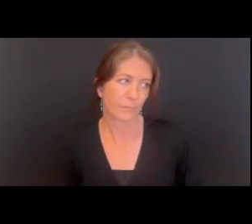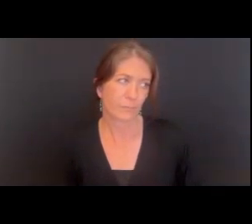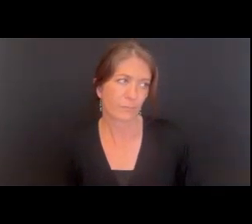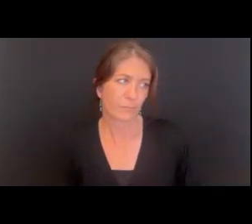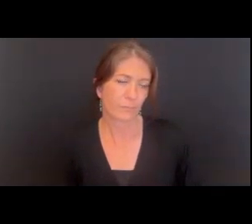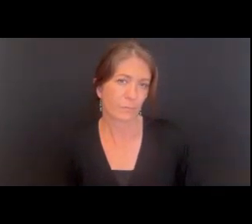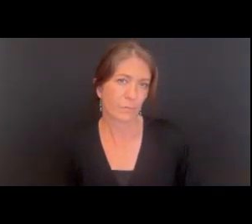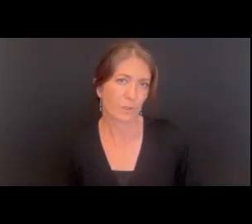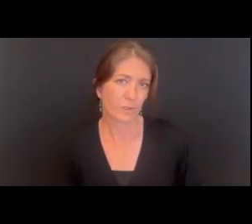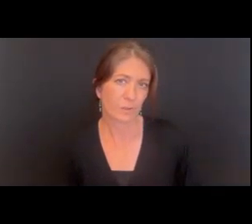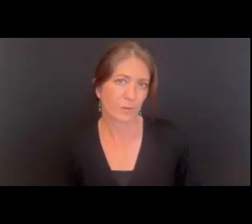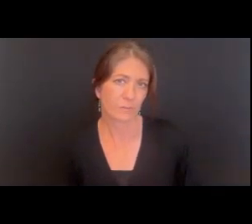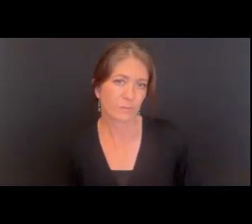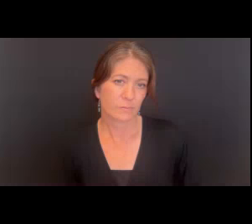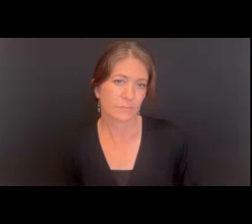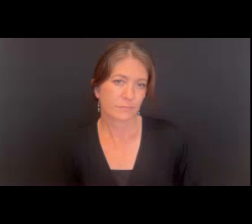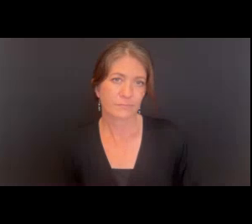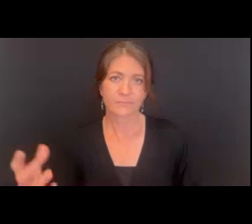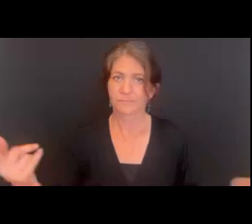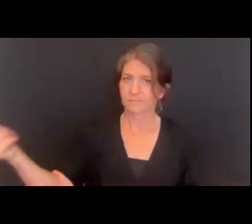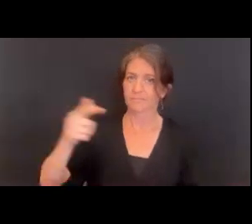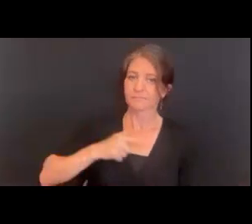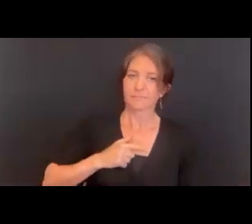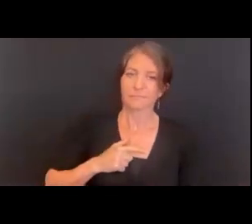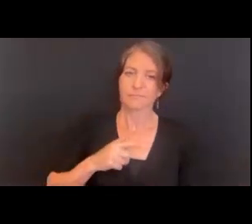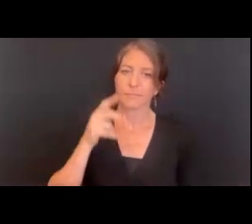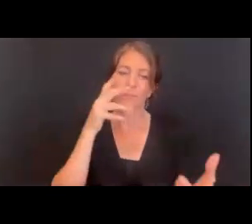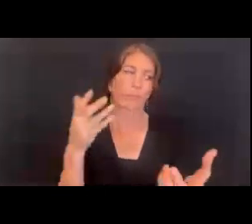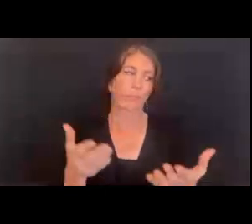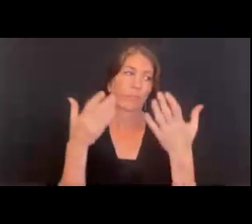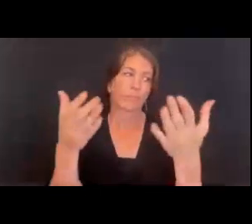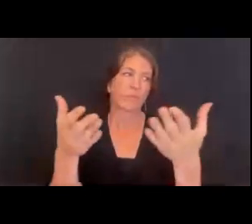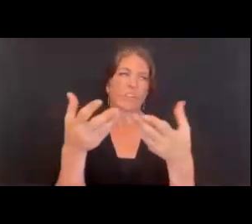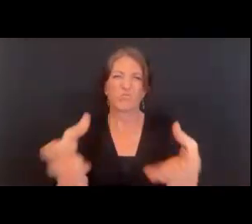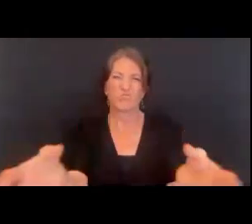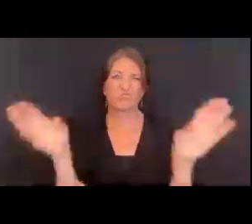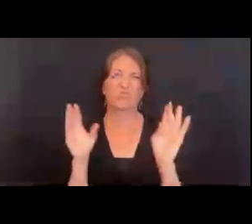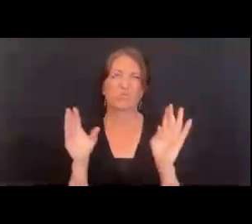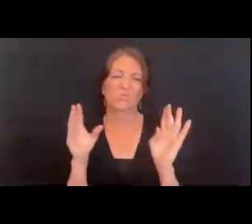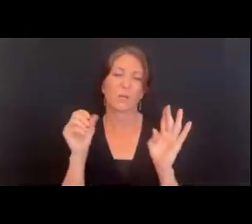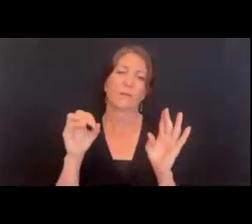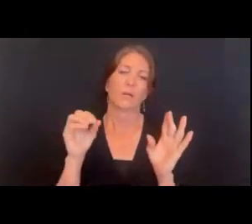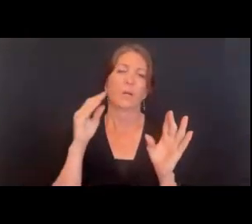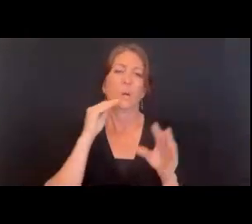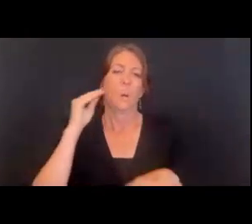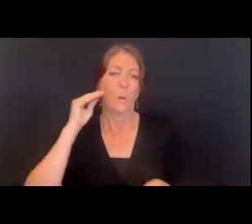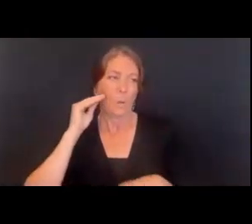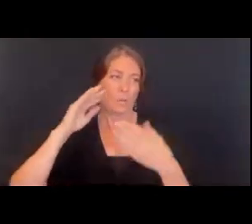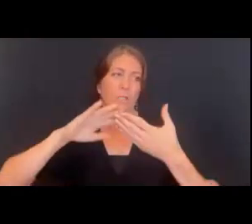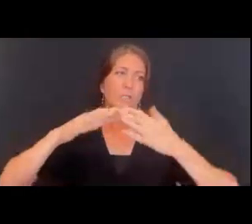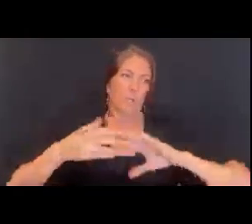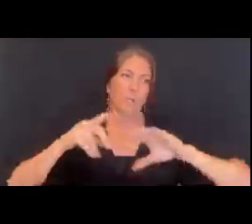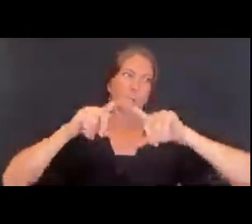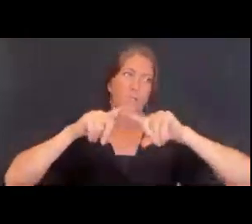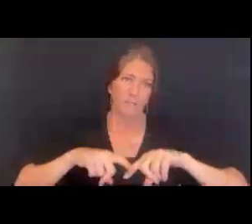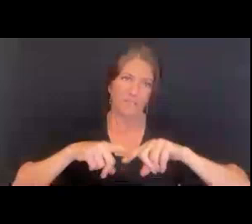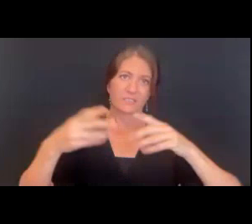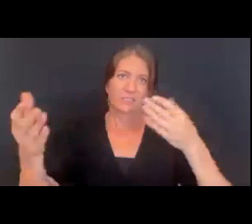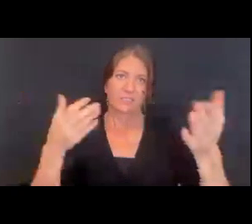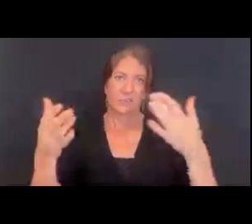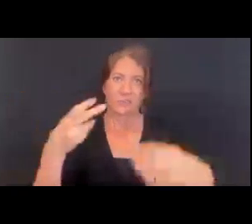I'll be happy to pick up here to provide a little bit of an overview of the home and community-based services, or HCBS, which you've